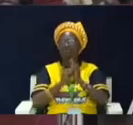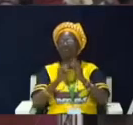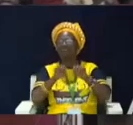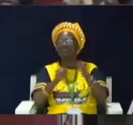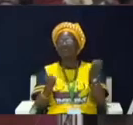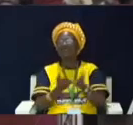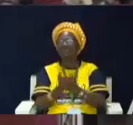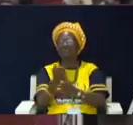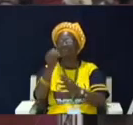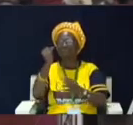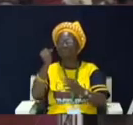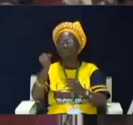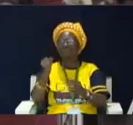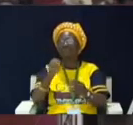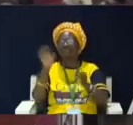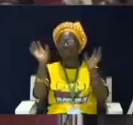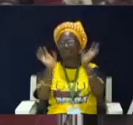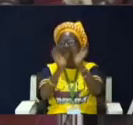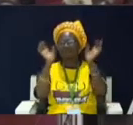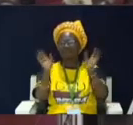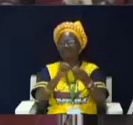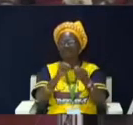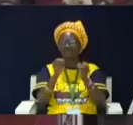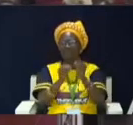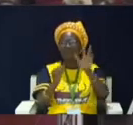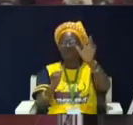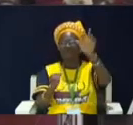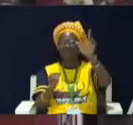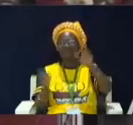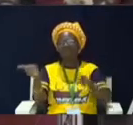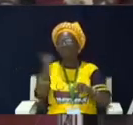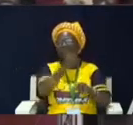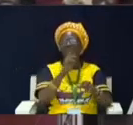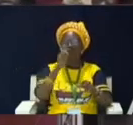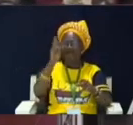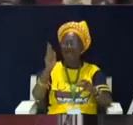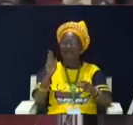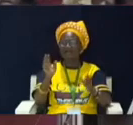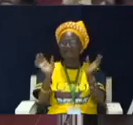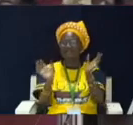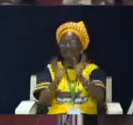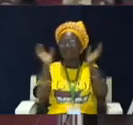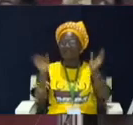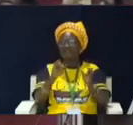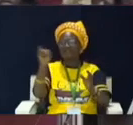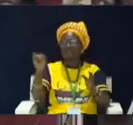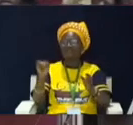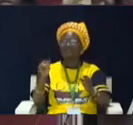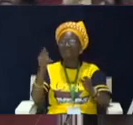Celebration number three, you are celebrating the fact that the Holy Spirit is going to seal